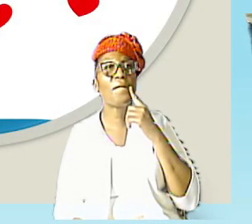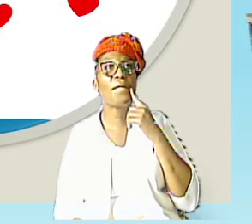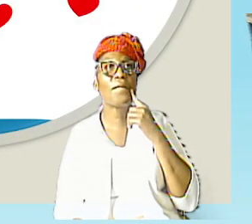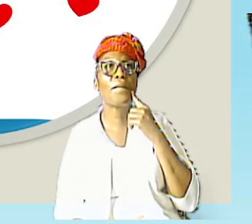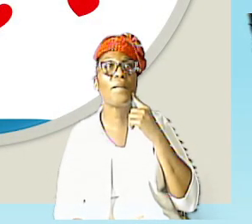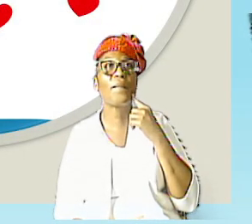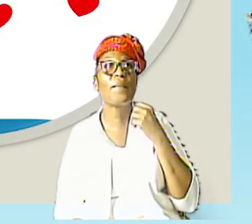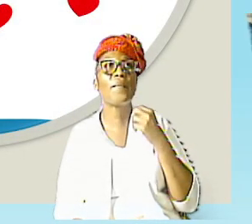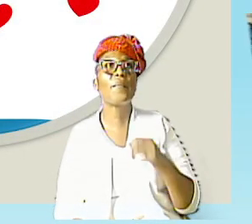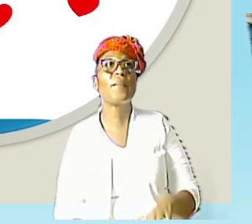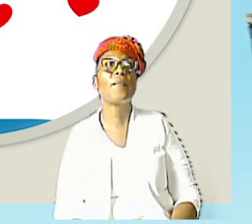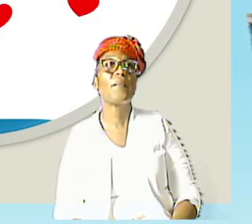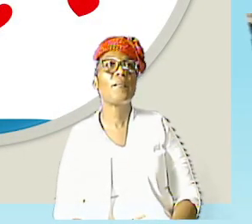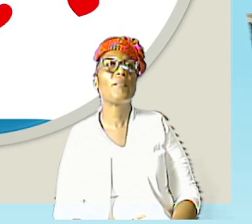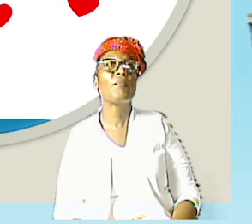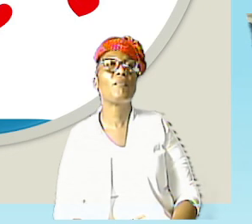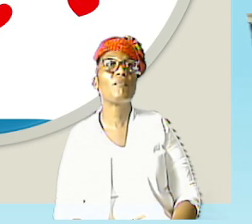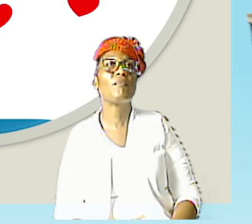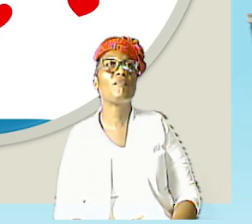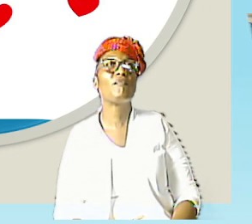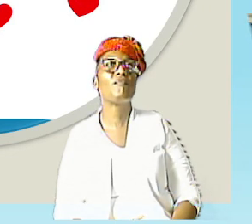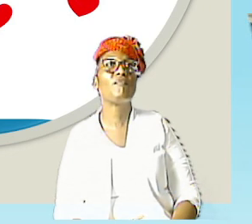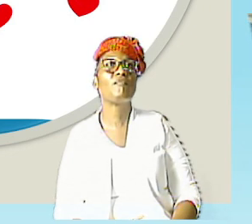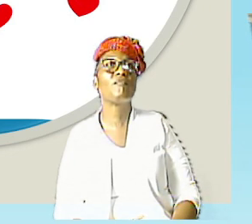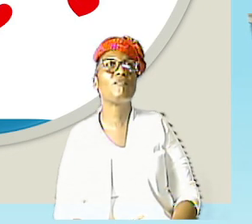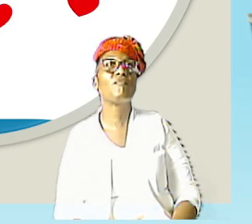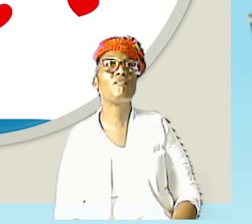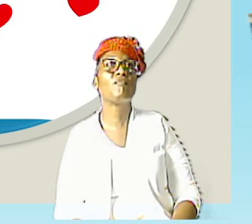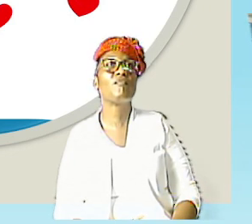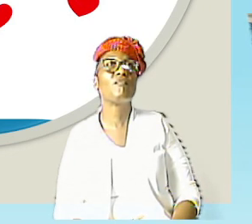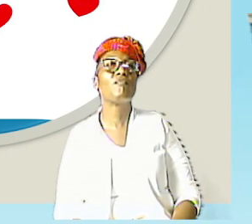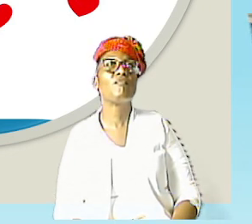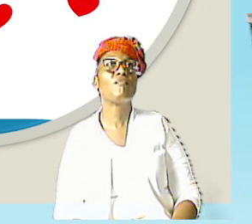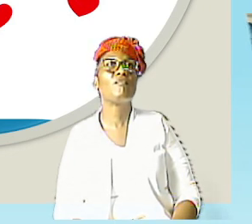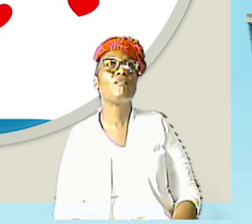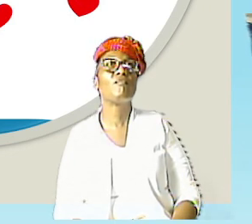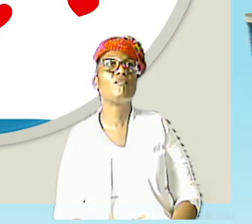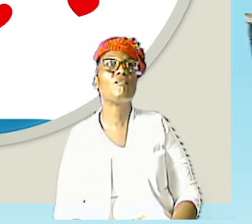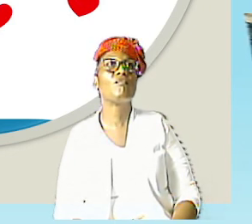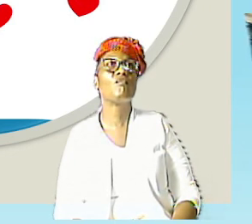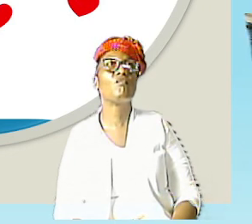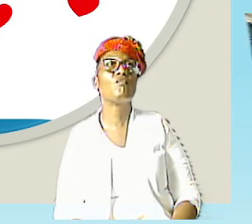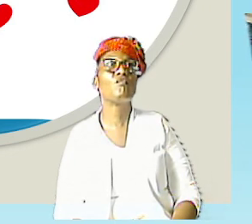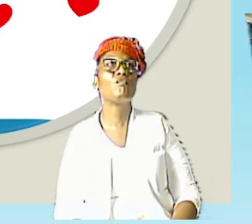special, seeing that today is Family Day. And Sister Cook will begin. Okay.